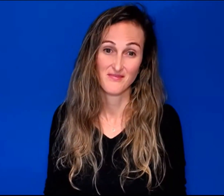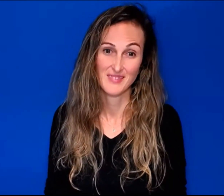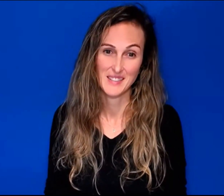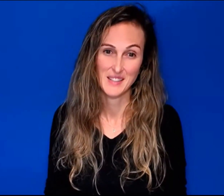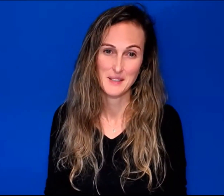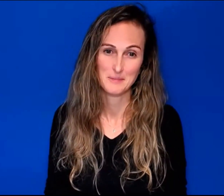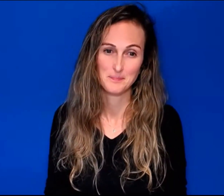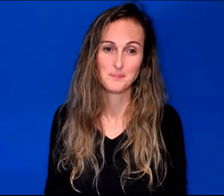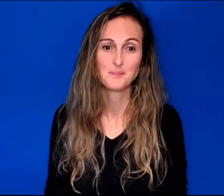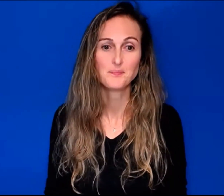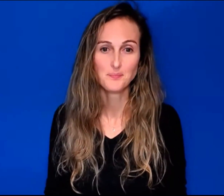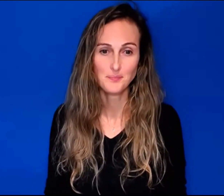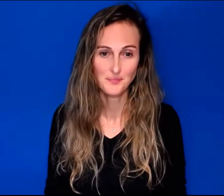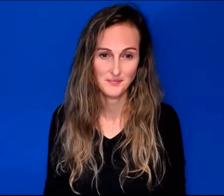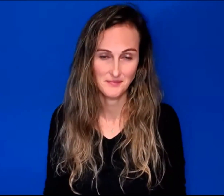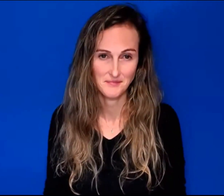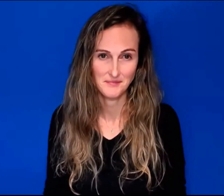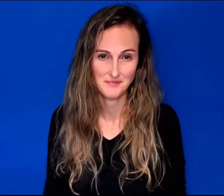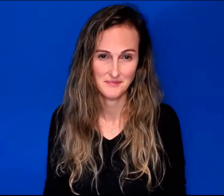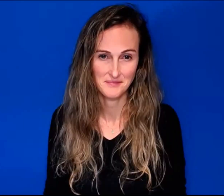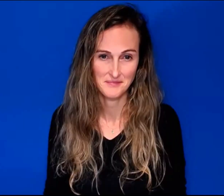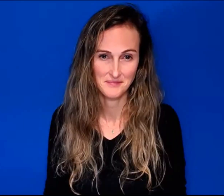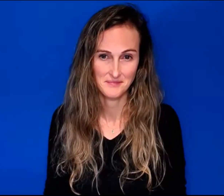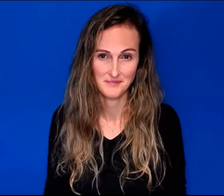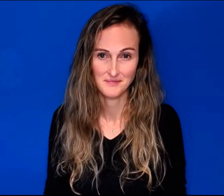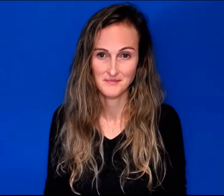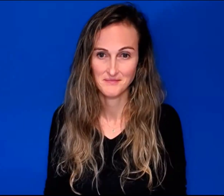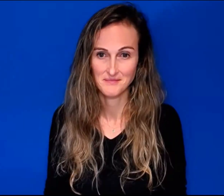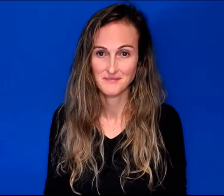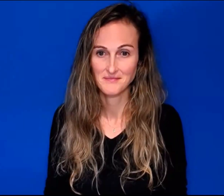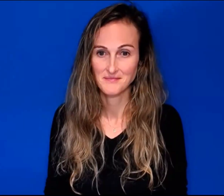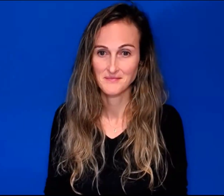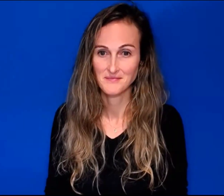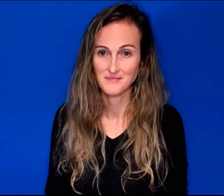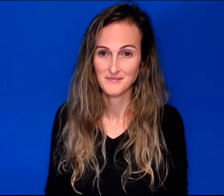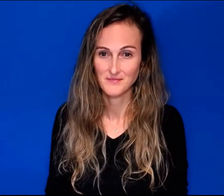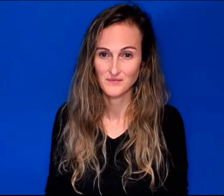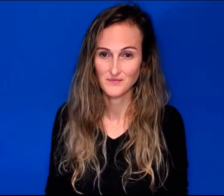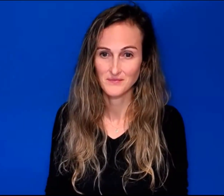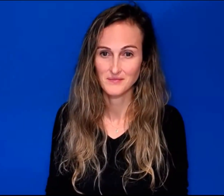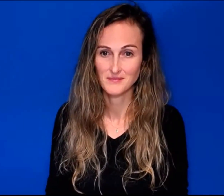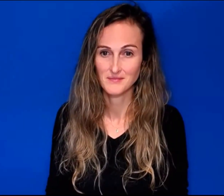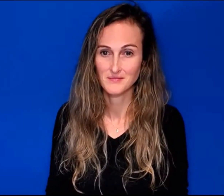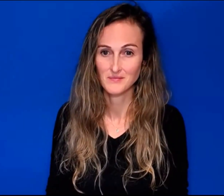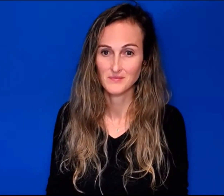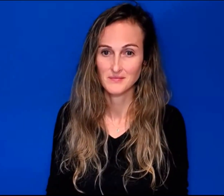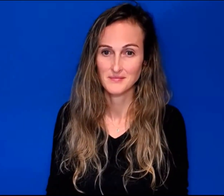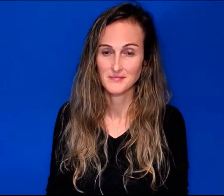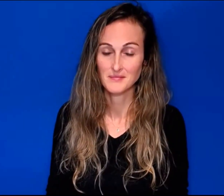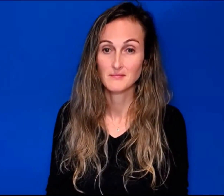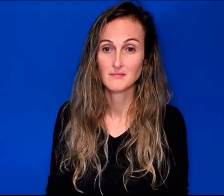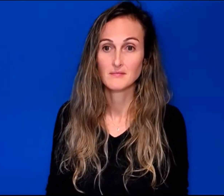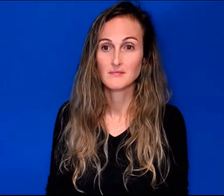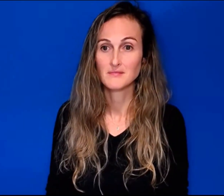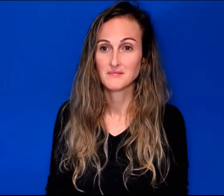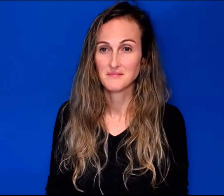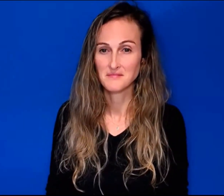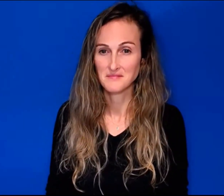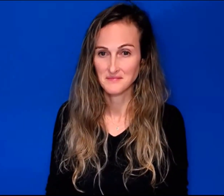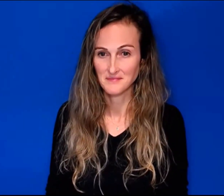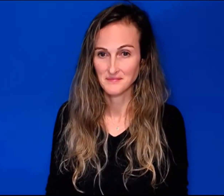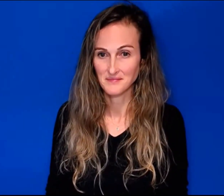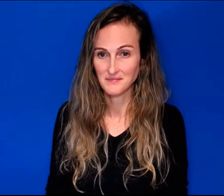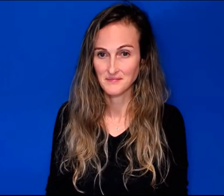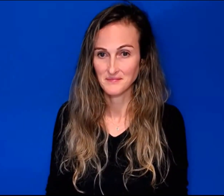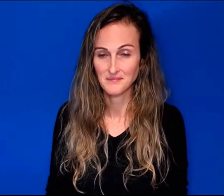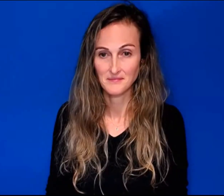you. Great. Thank you, Heather and Mohammed. So we'll go ahead and get started.